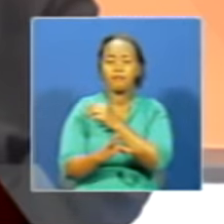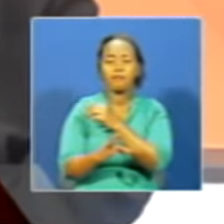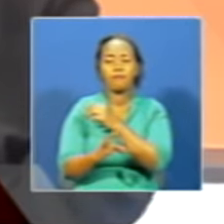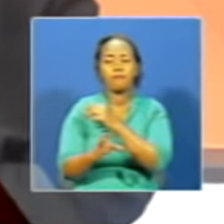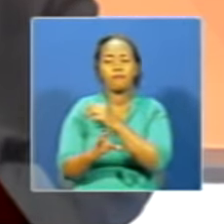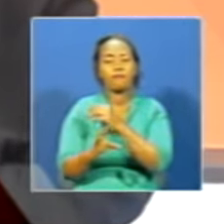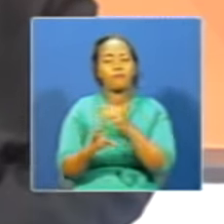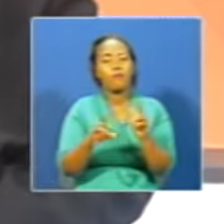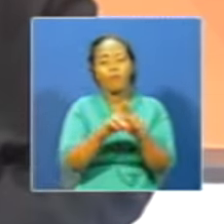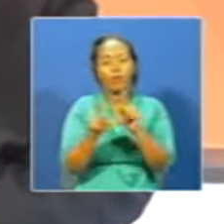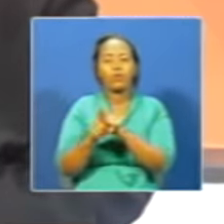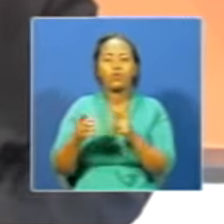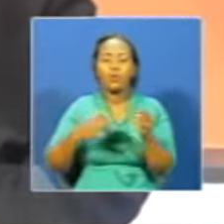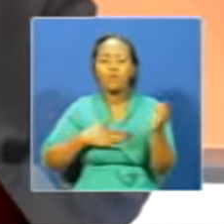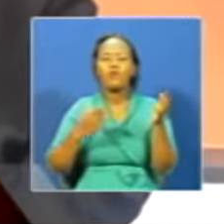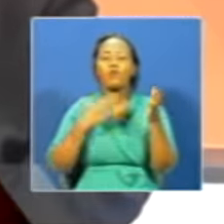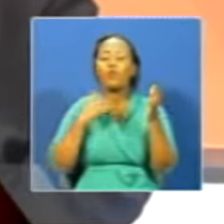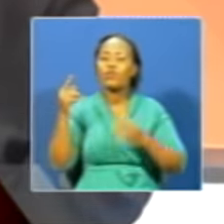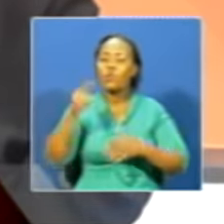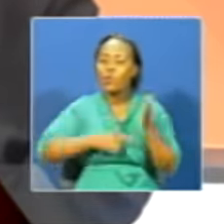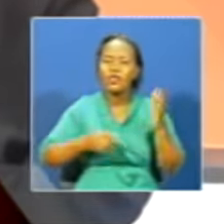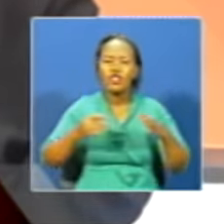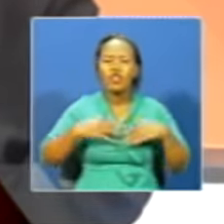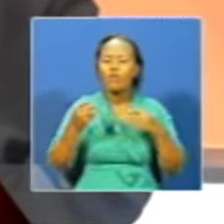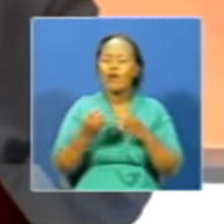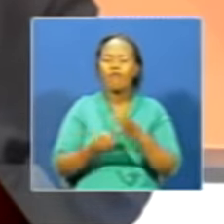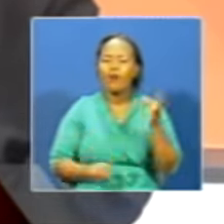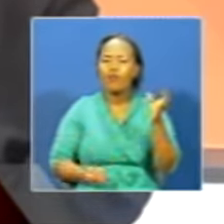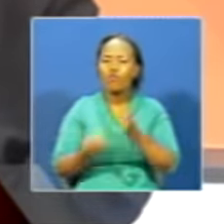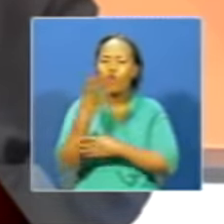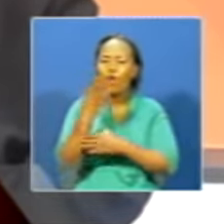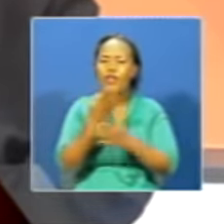I would like to see a robust economy. I'd like to see